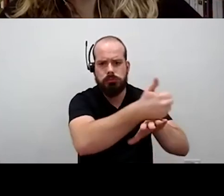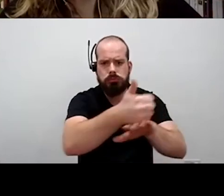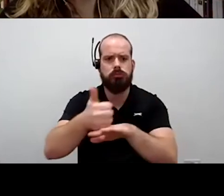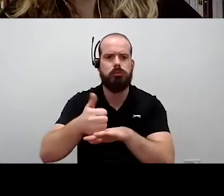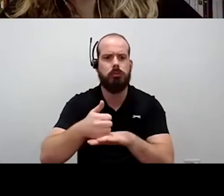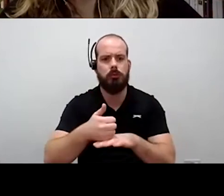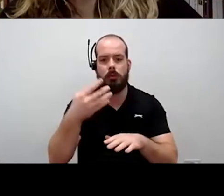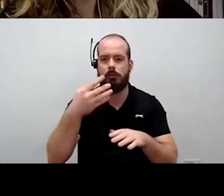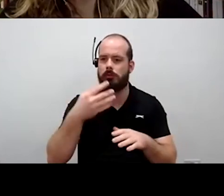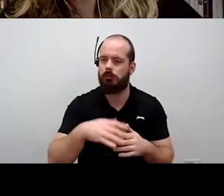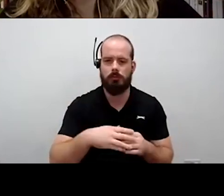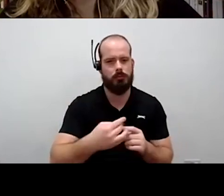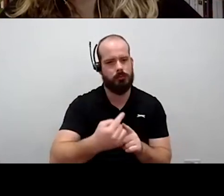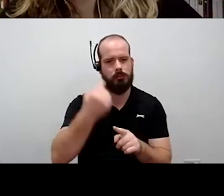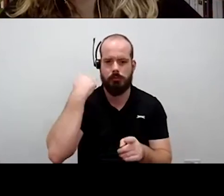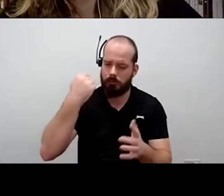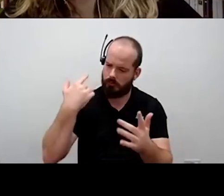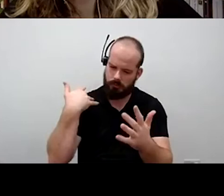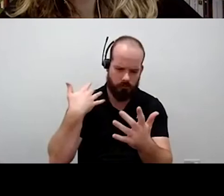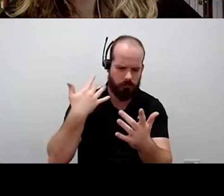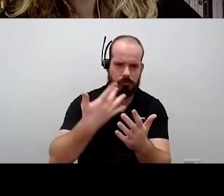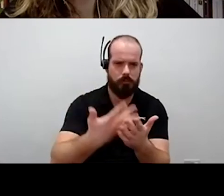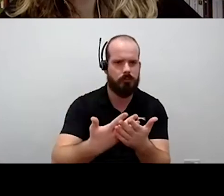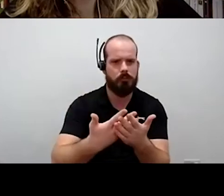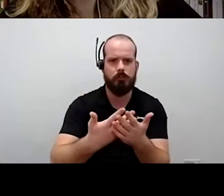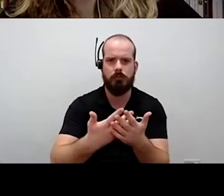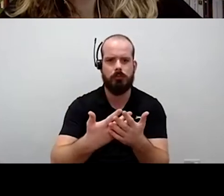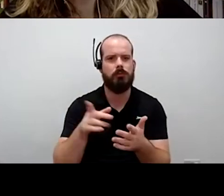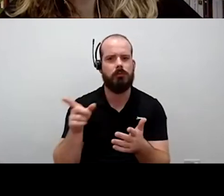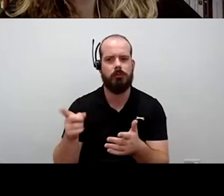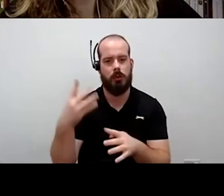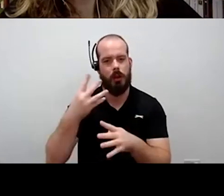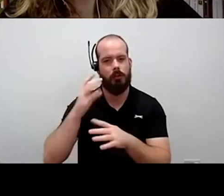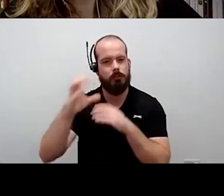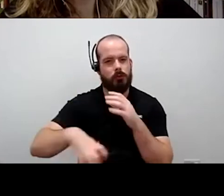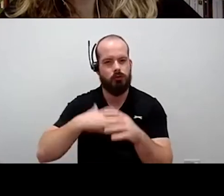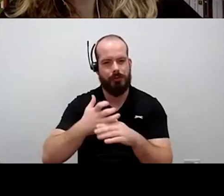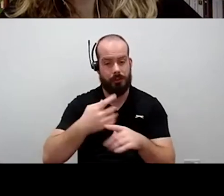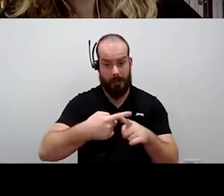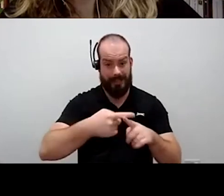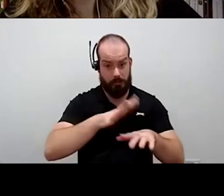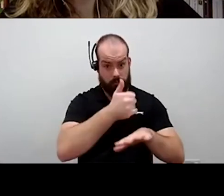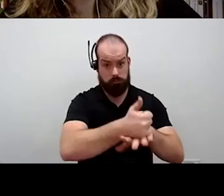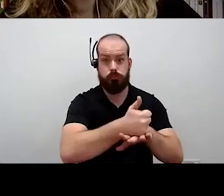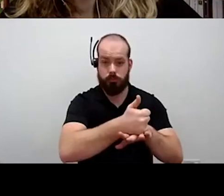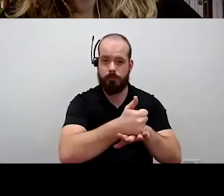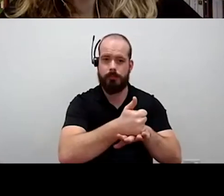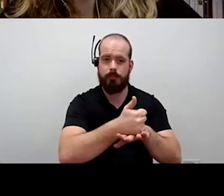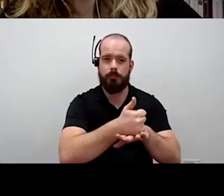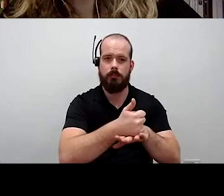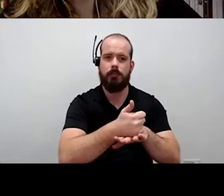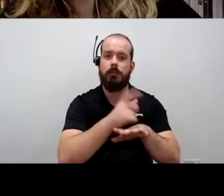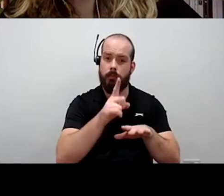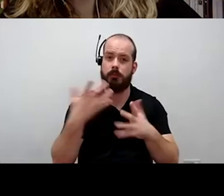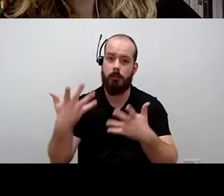been leading and quicker picking up, building a coal-based industry, and then also in the phase of phasing